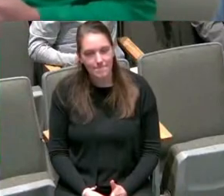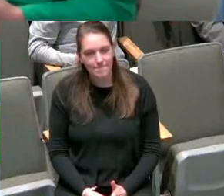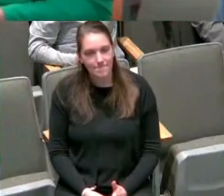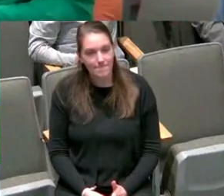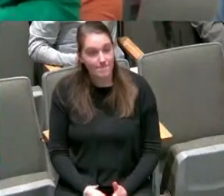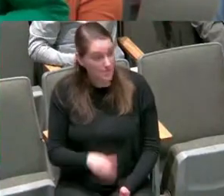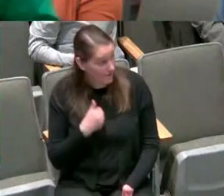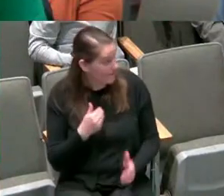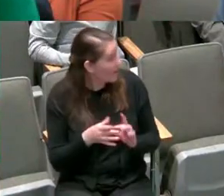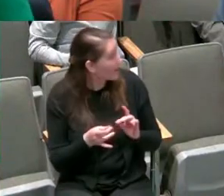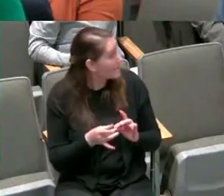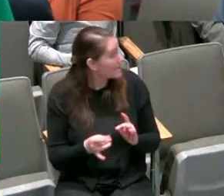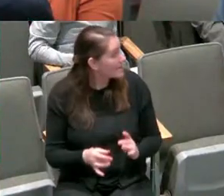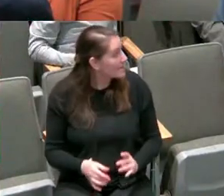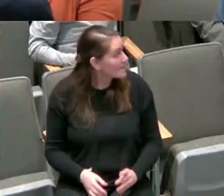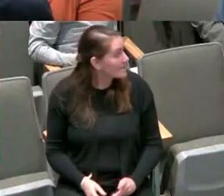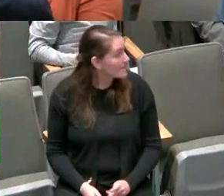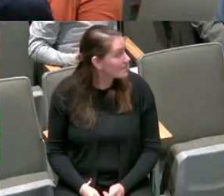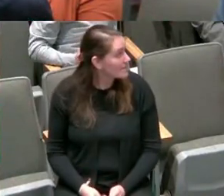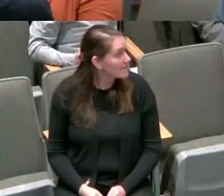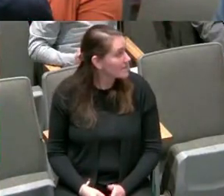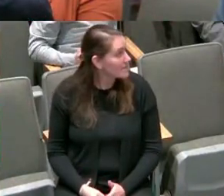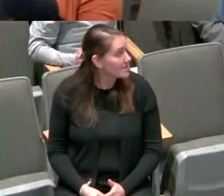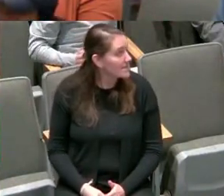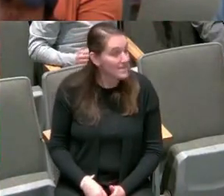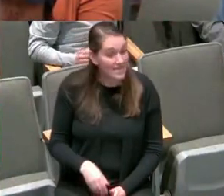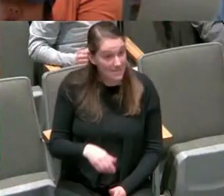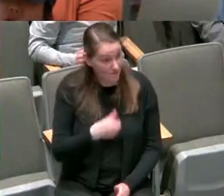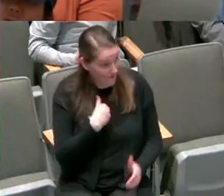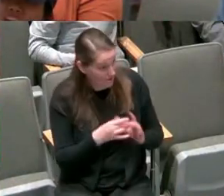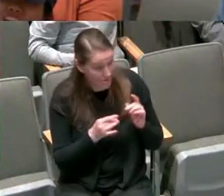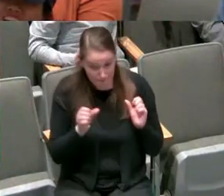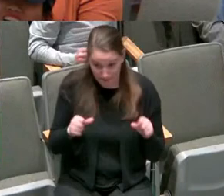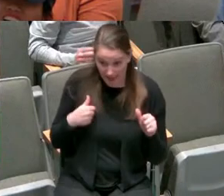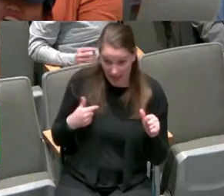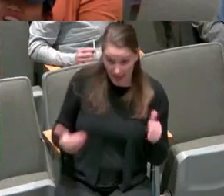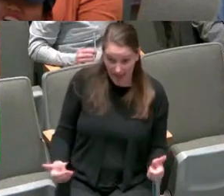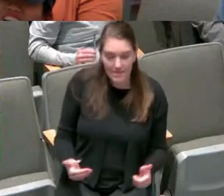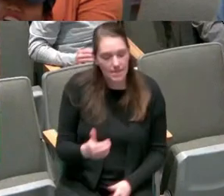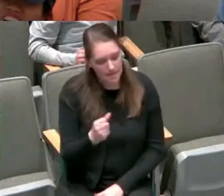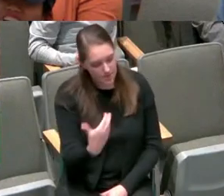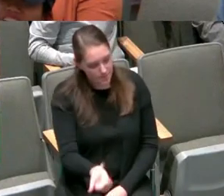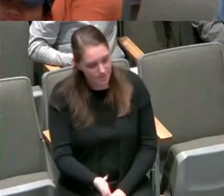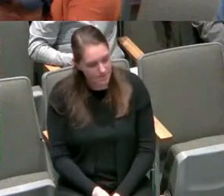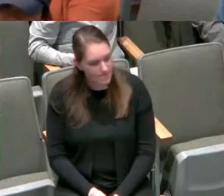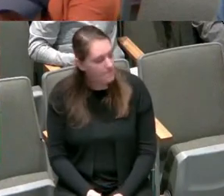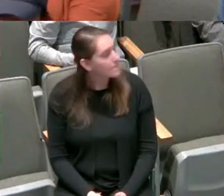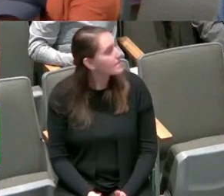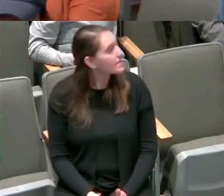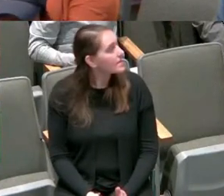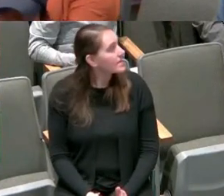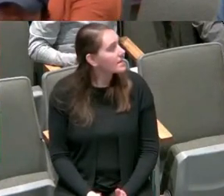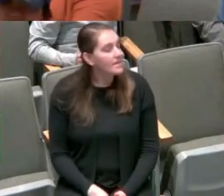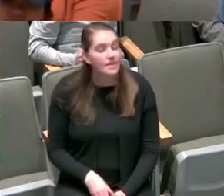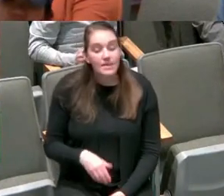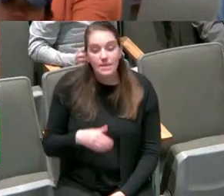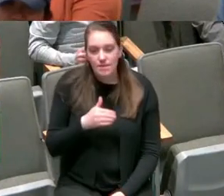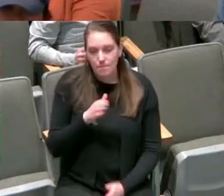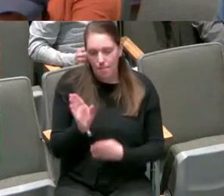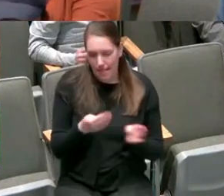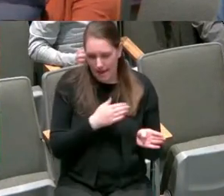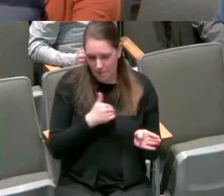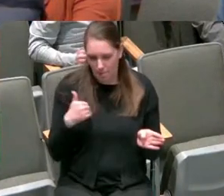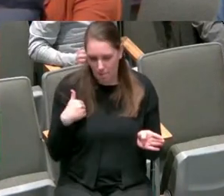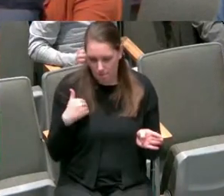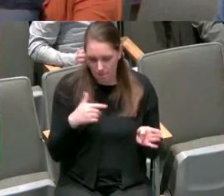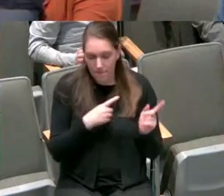do you have a comment yes may I yes um so there's there's a couple of things